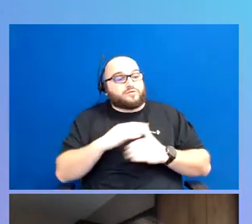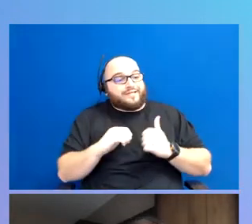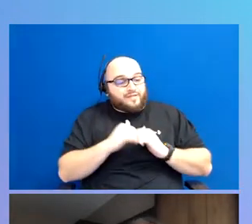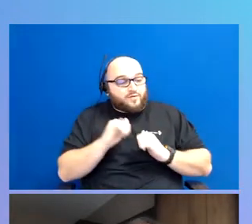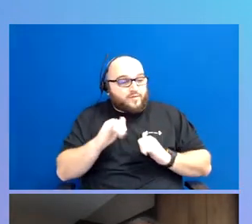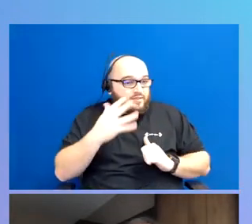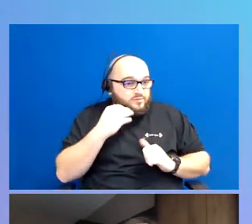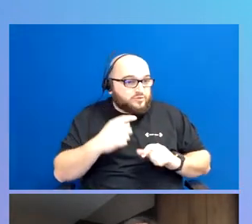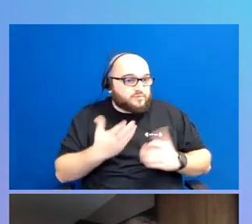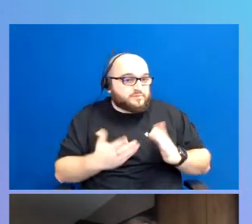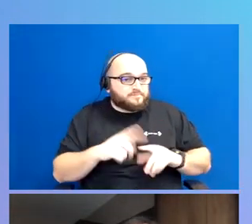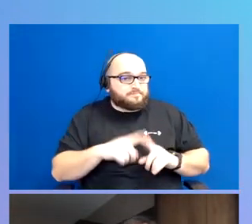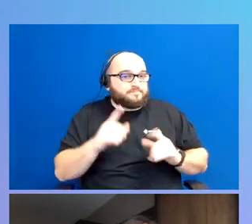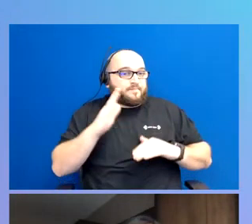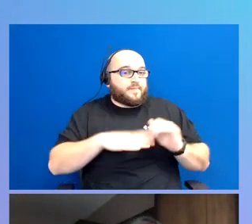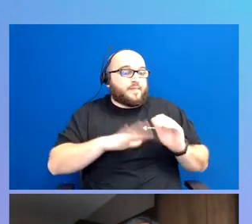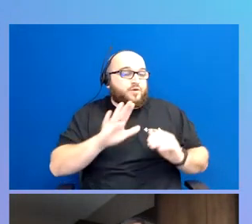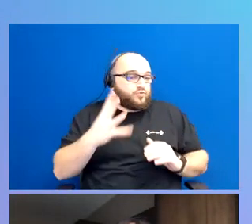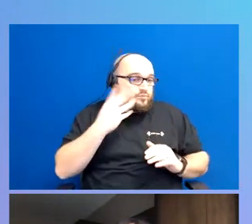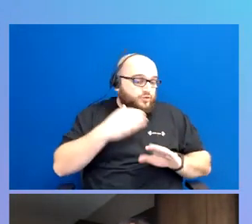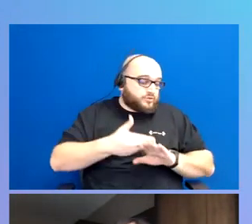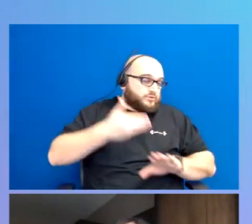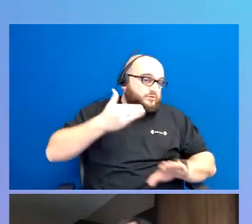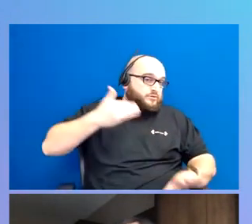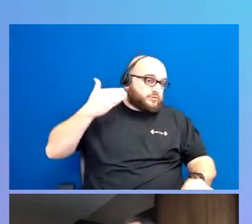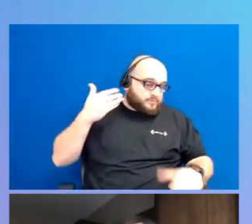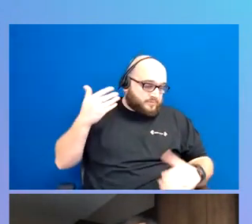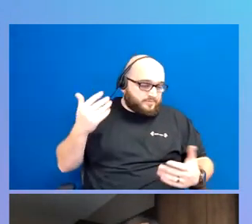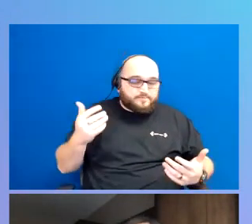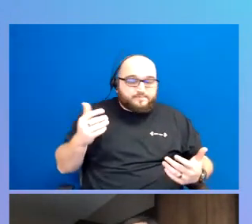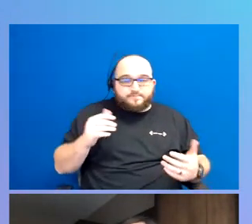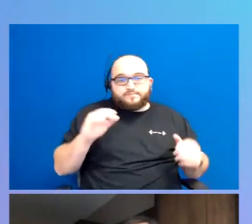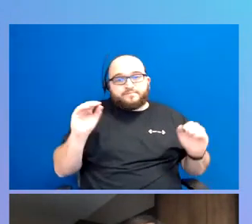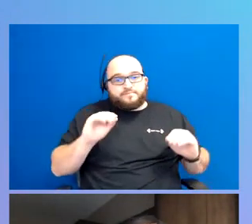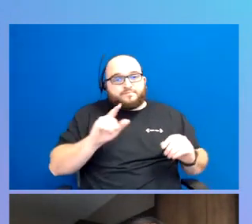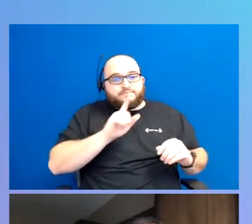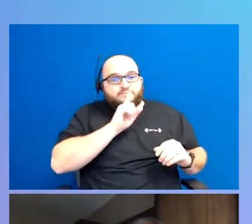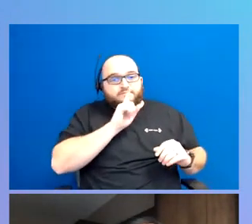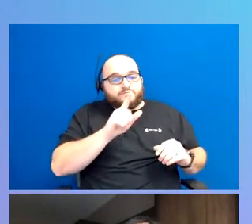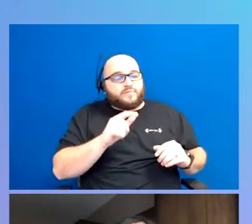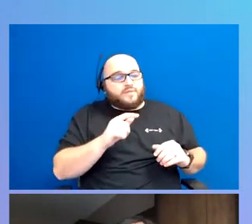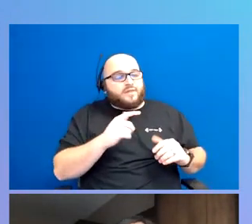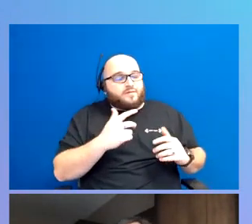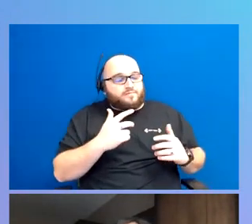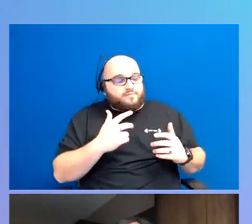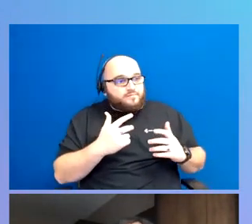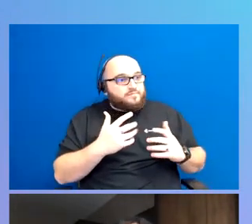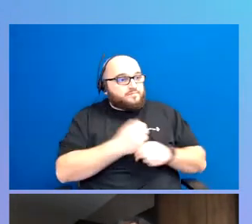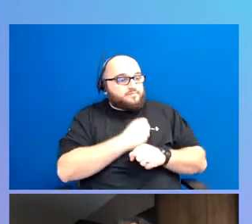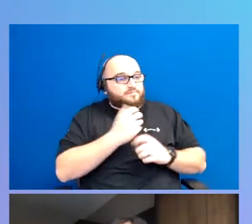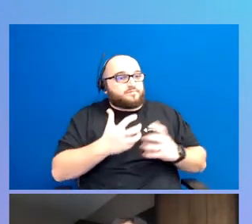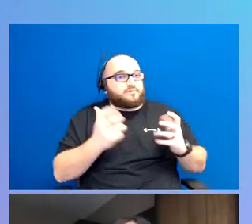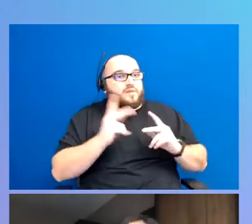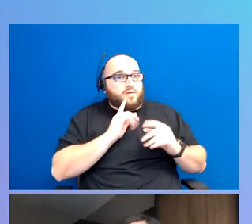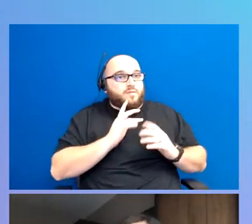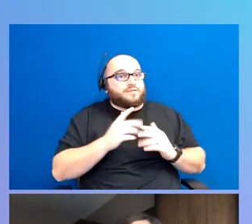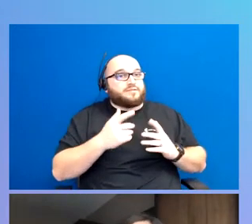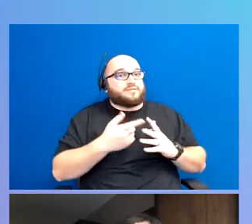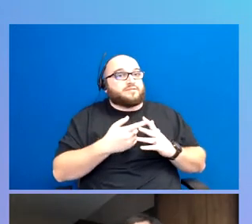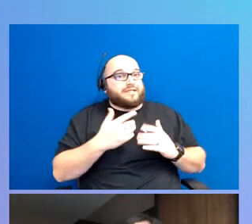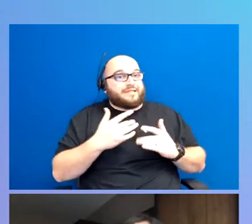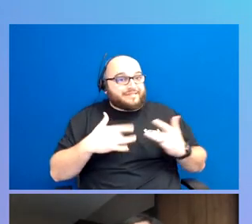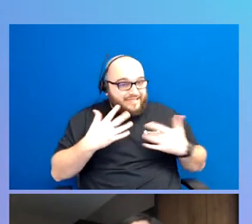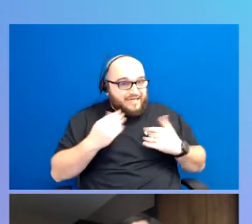might be different from what they've experienced before. There's nothing really that like builds a lot of momentum than something like